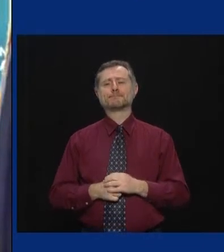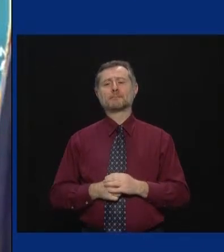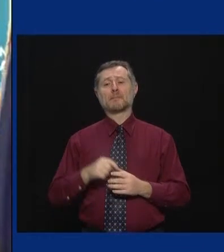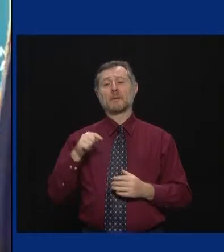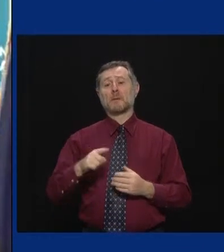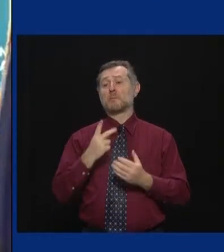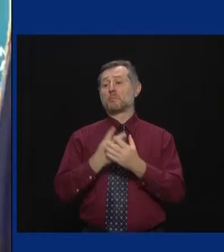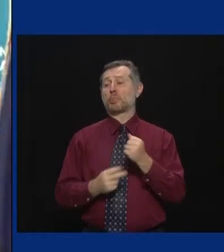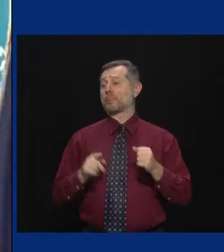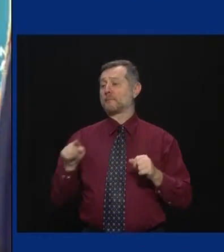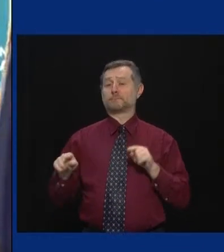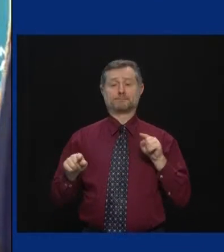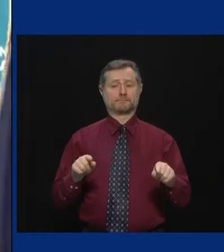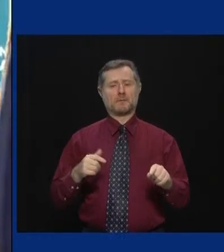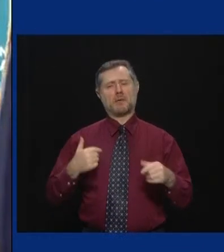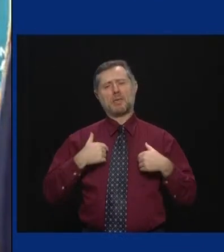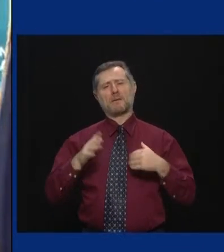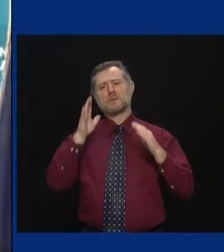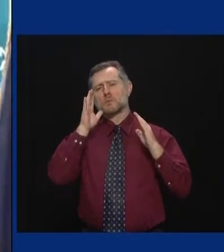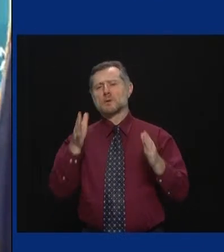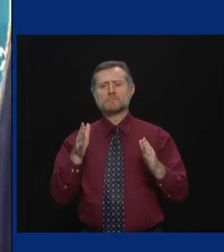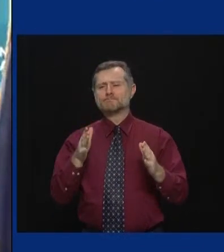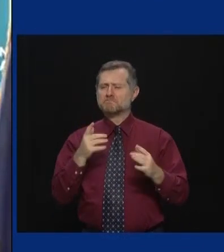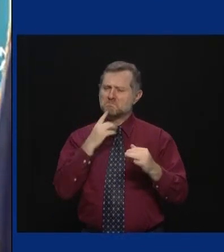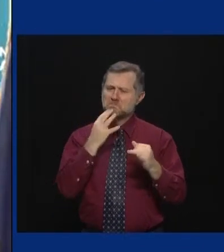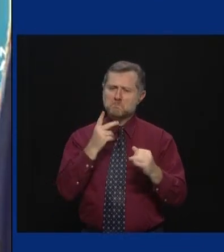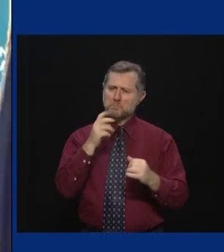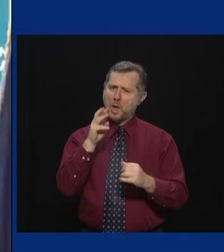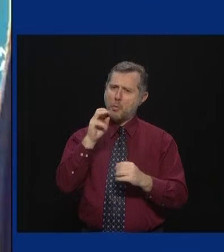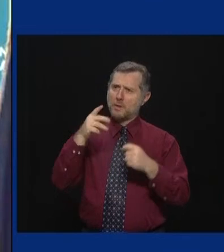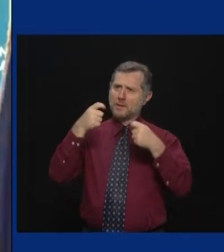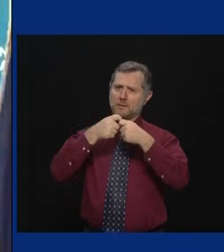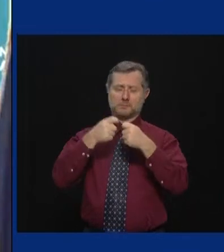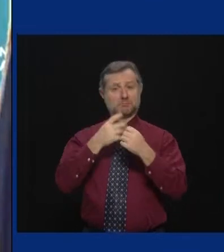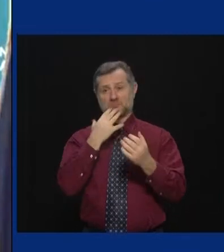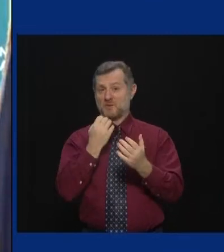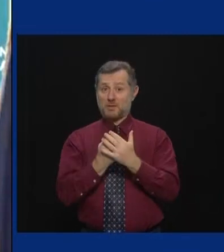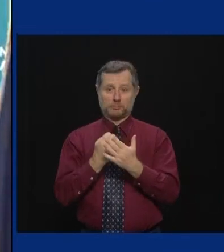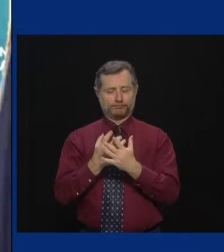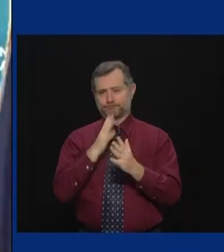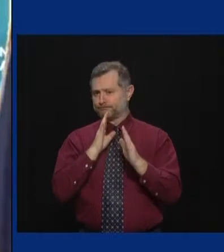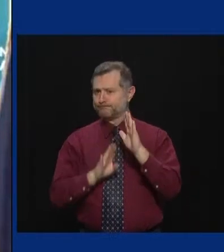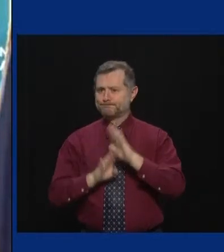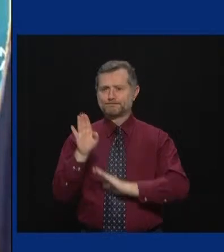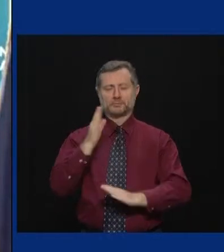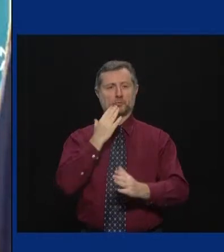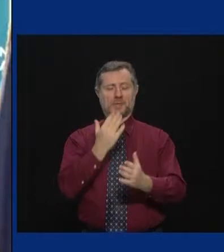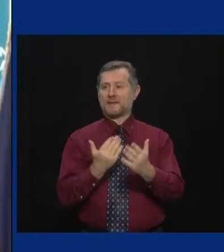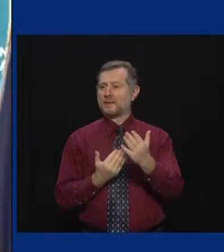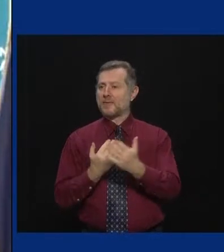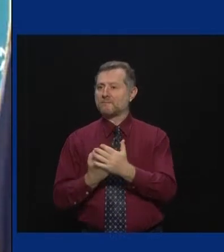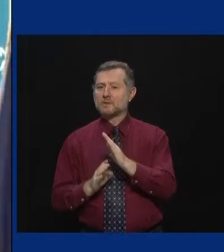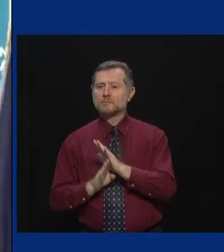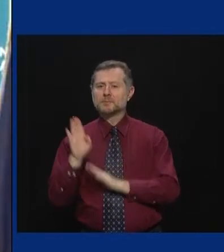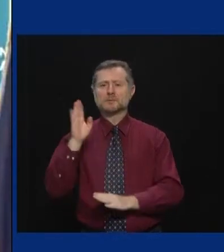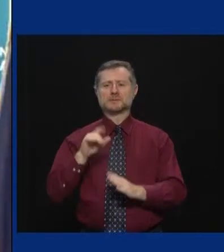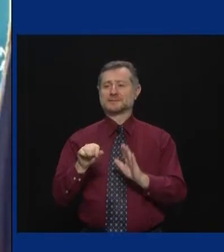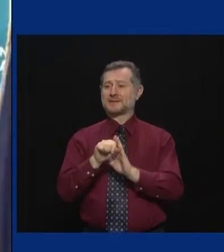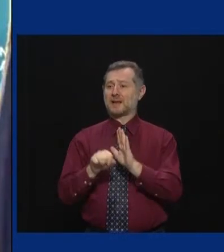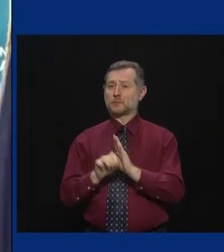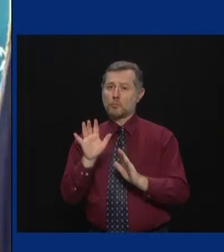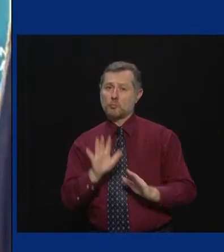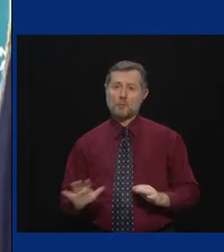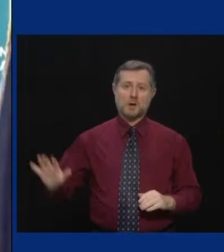to continue to literally power economic growth and development across the state and remain a leader in energy